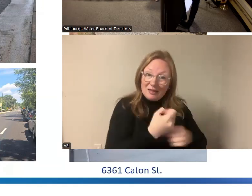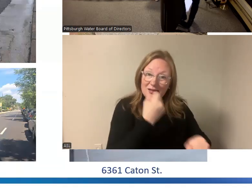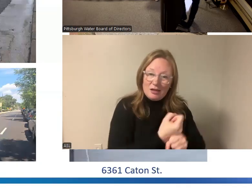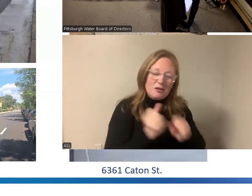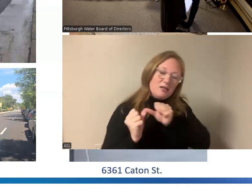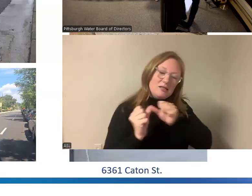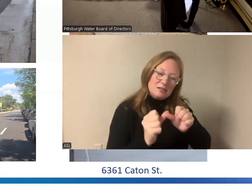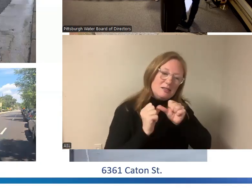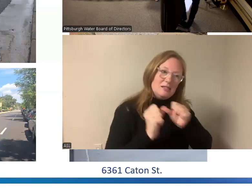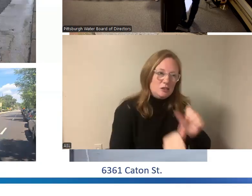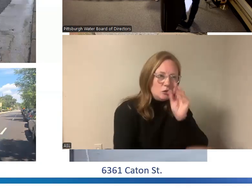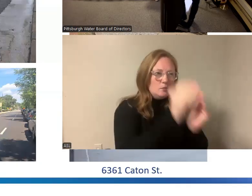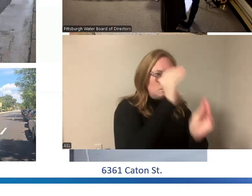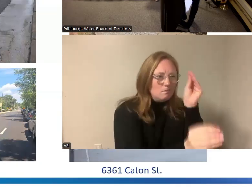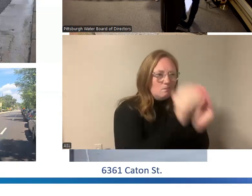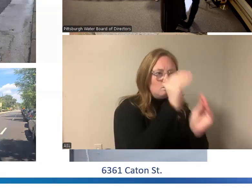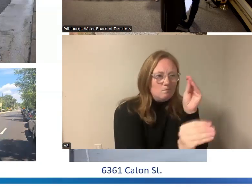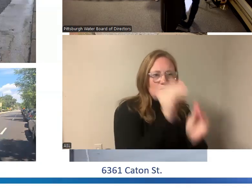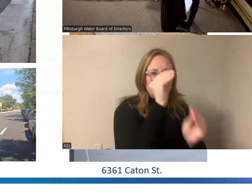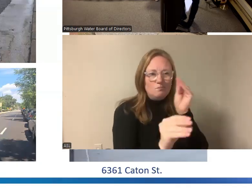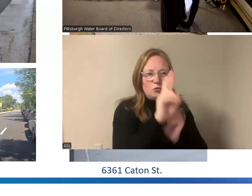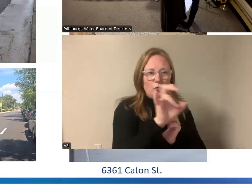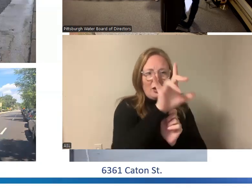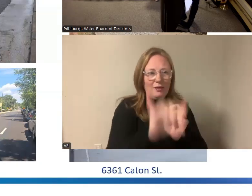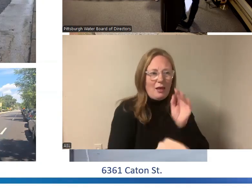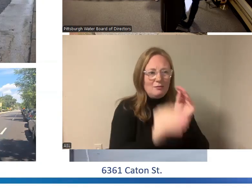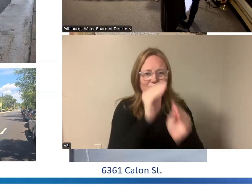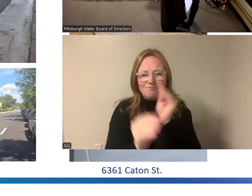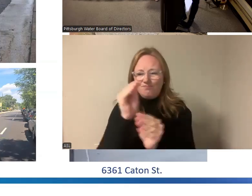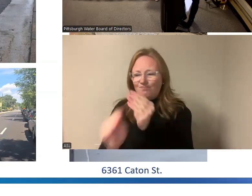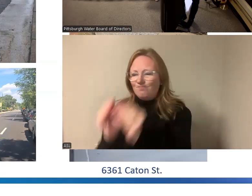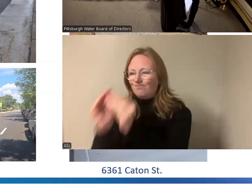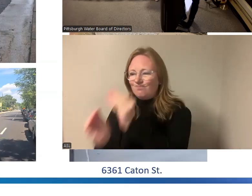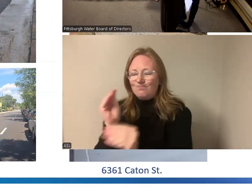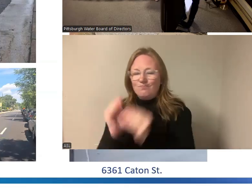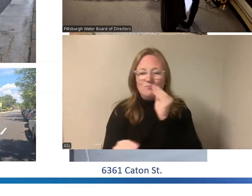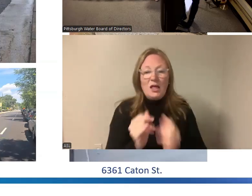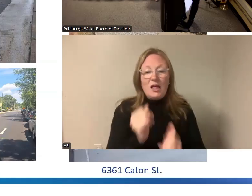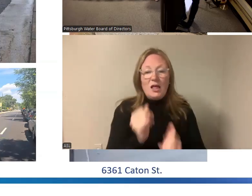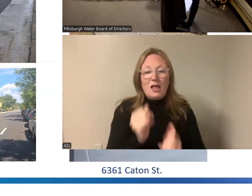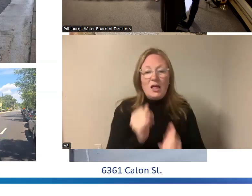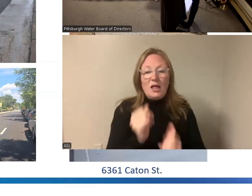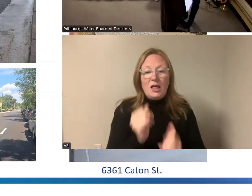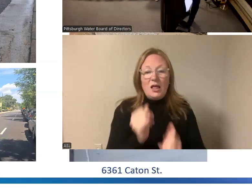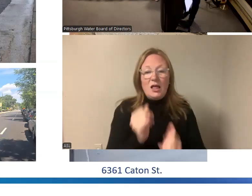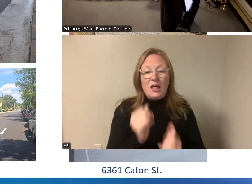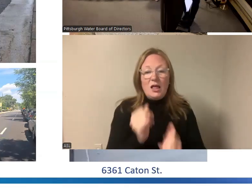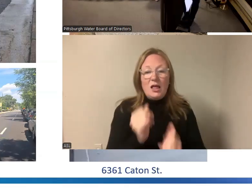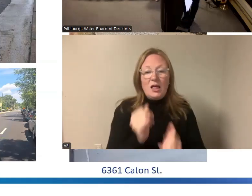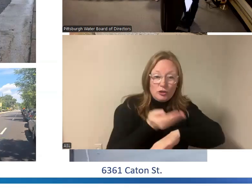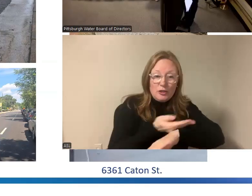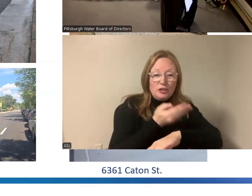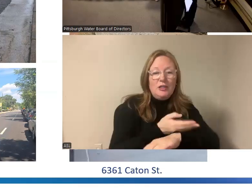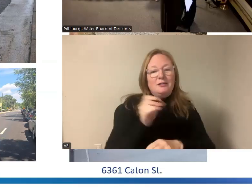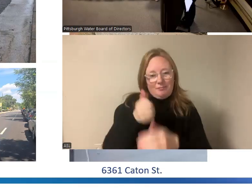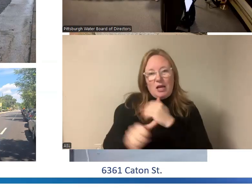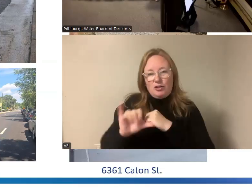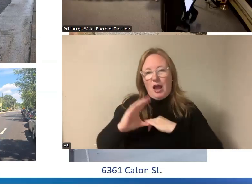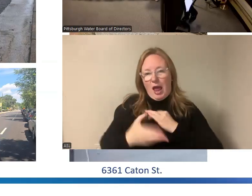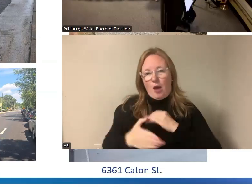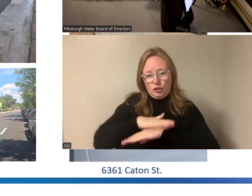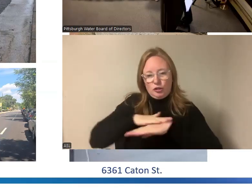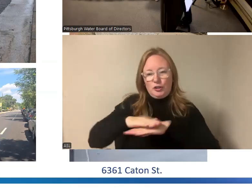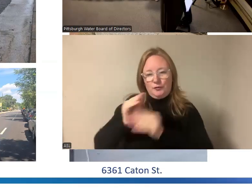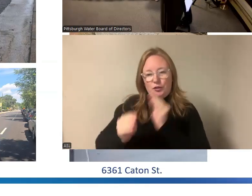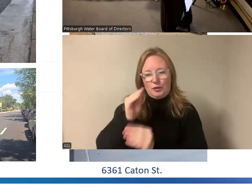continues to perform these water relays with final restoration carried out under the restoration contract. For each